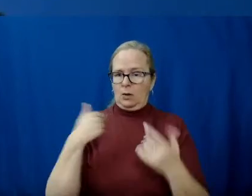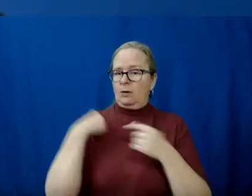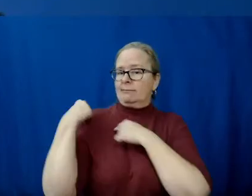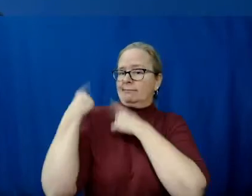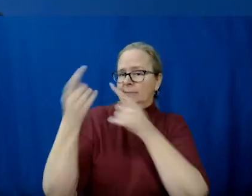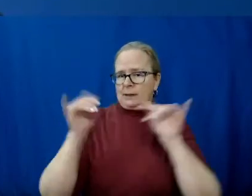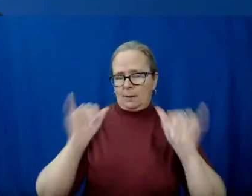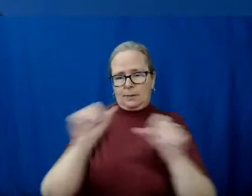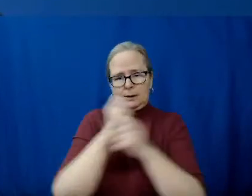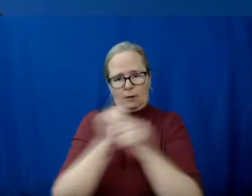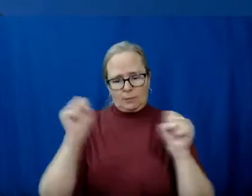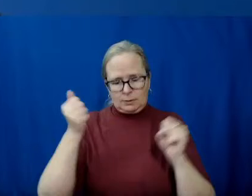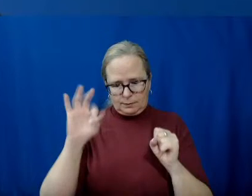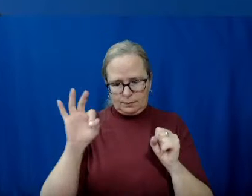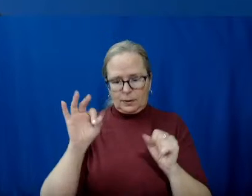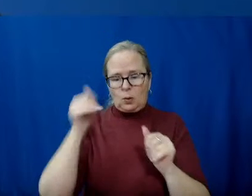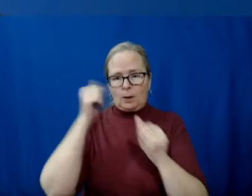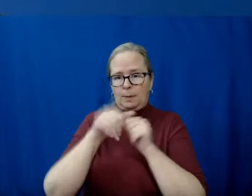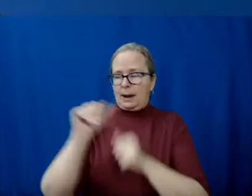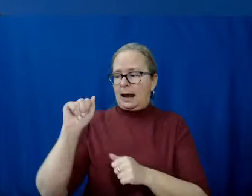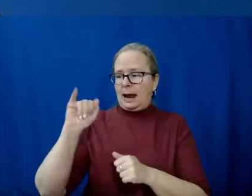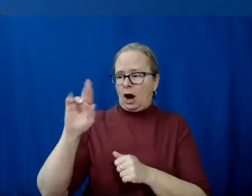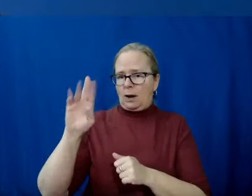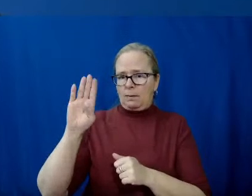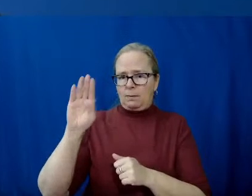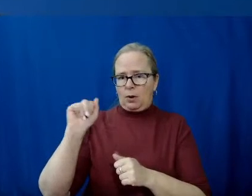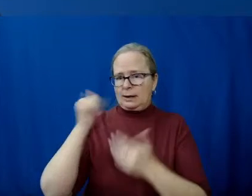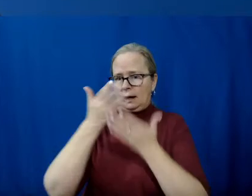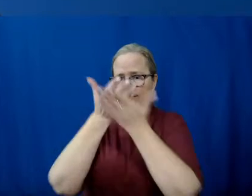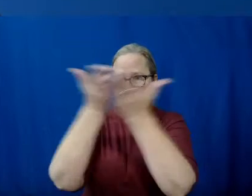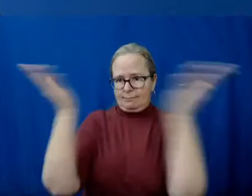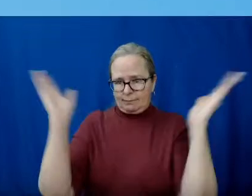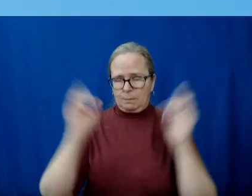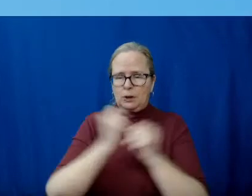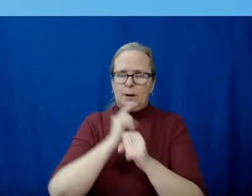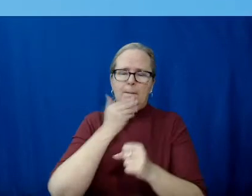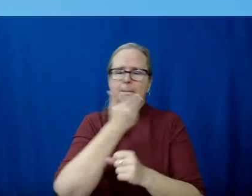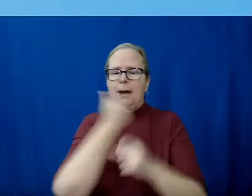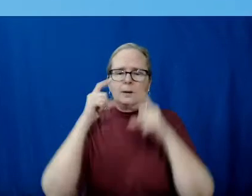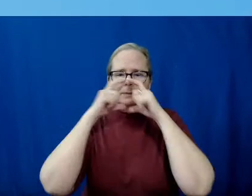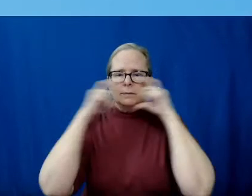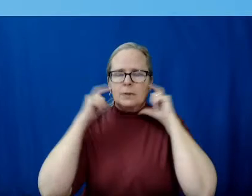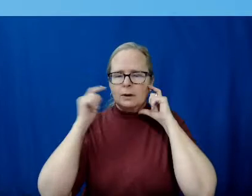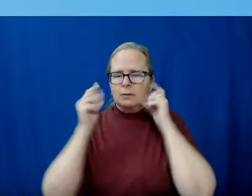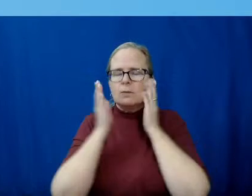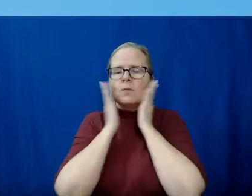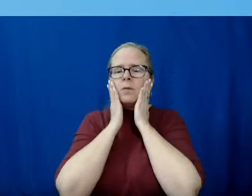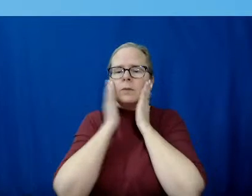securest fit you have access to, and vaccines are still saving lives.